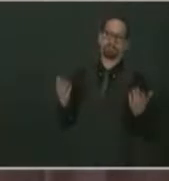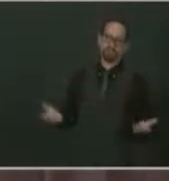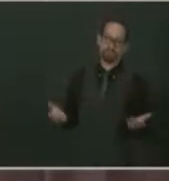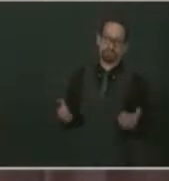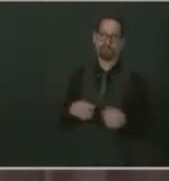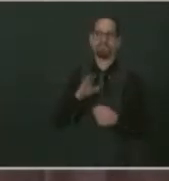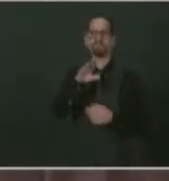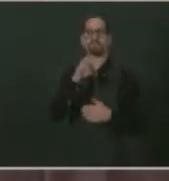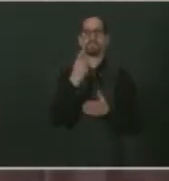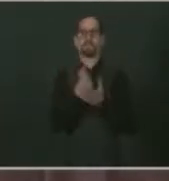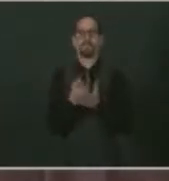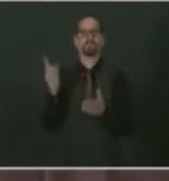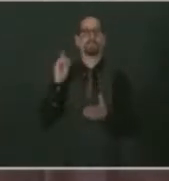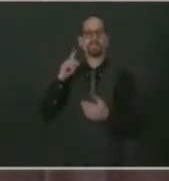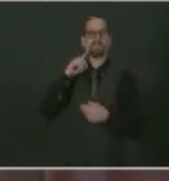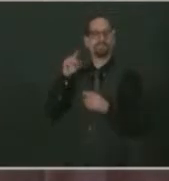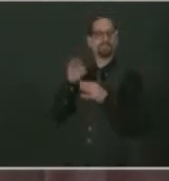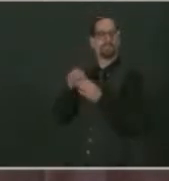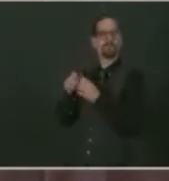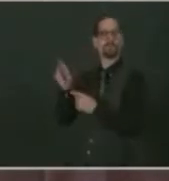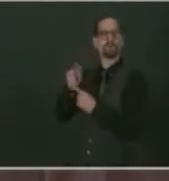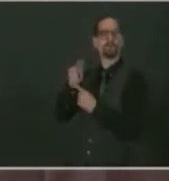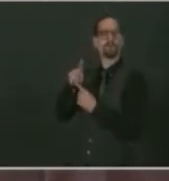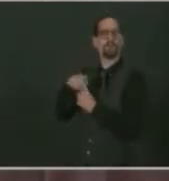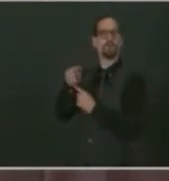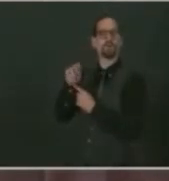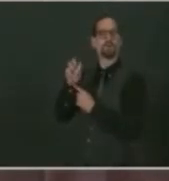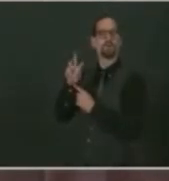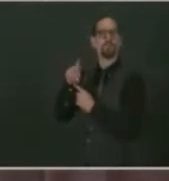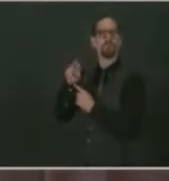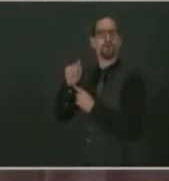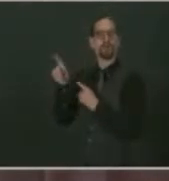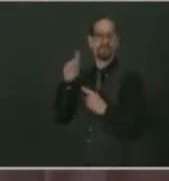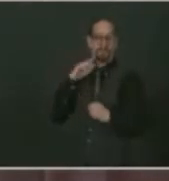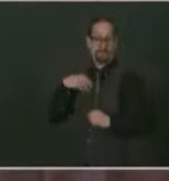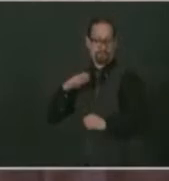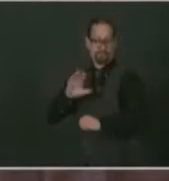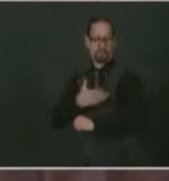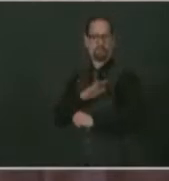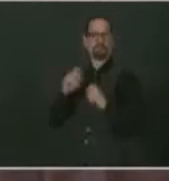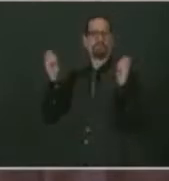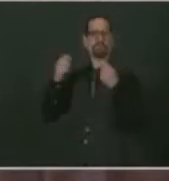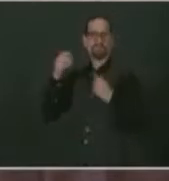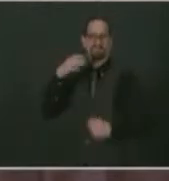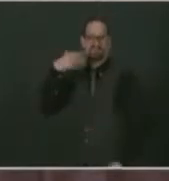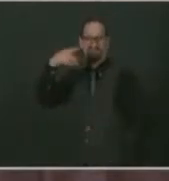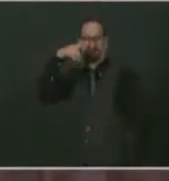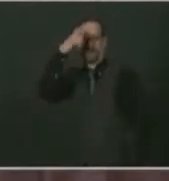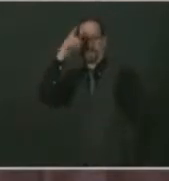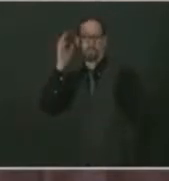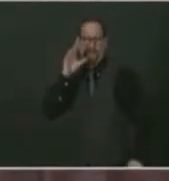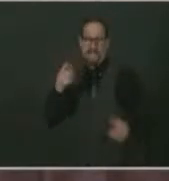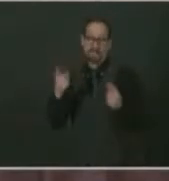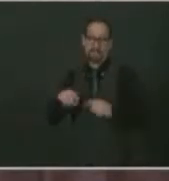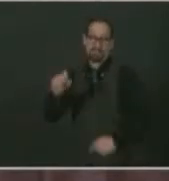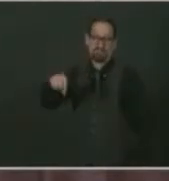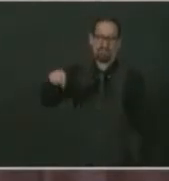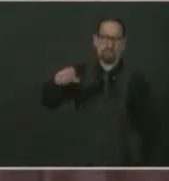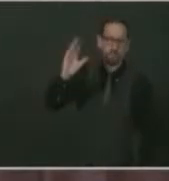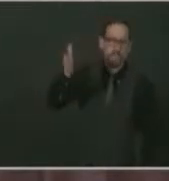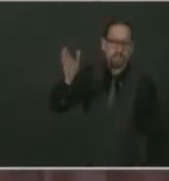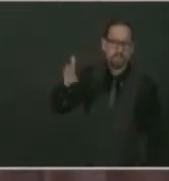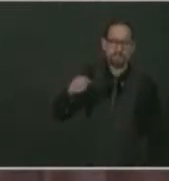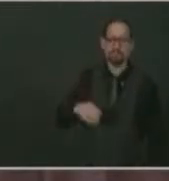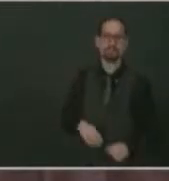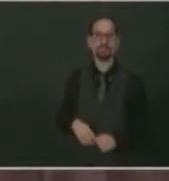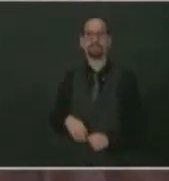that was done to let people know that we want to be open for business this summer. So We'll certainly will take into consideration what's